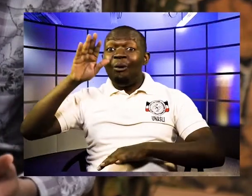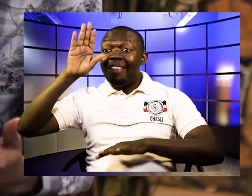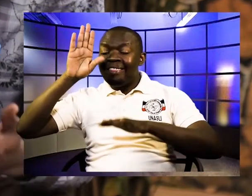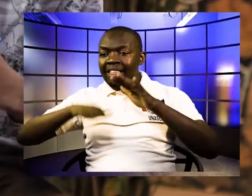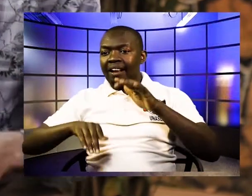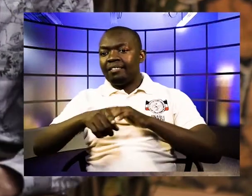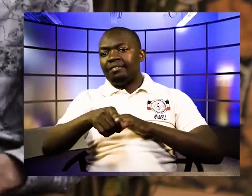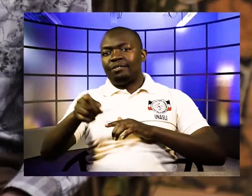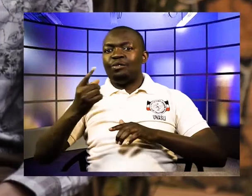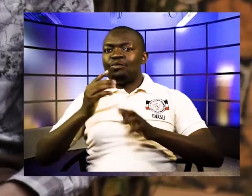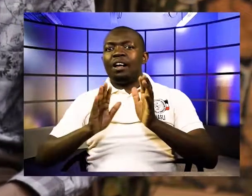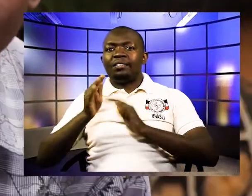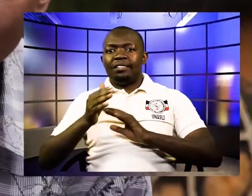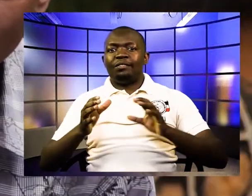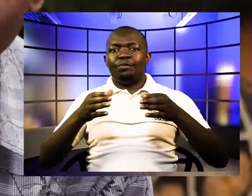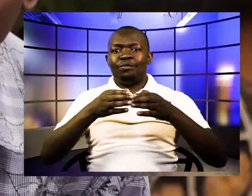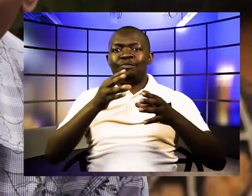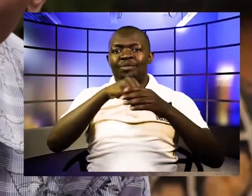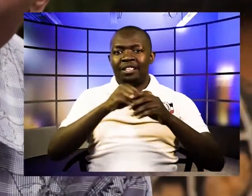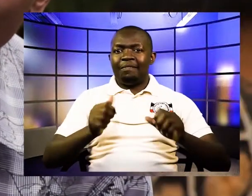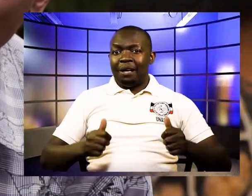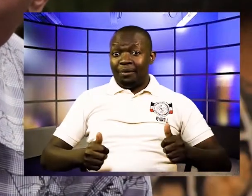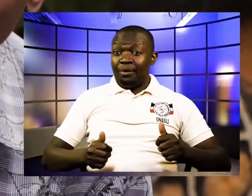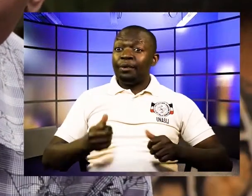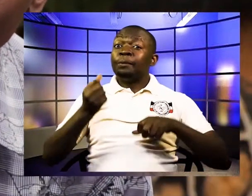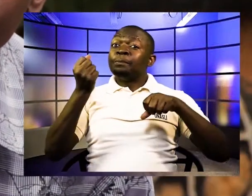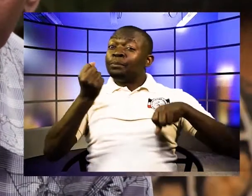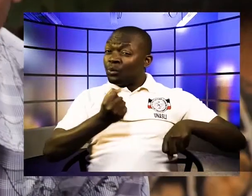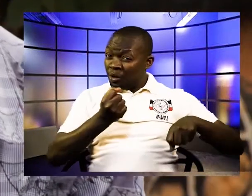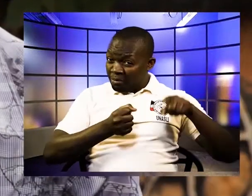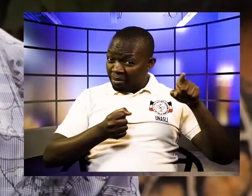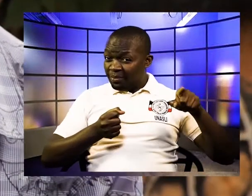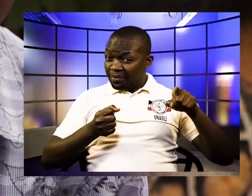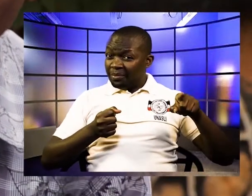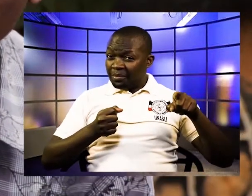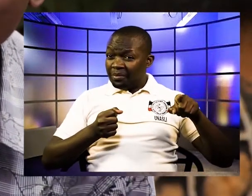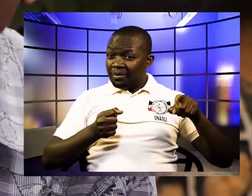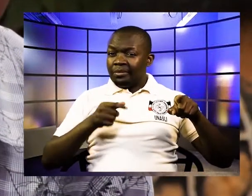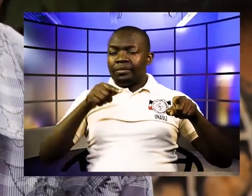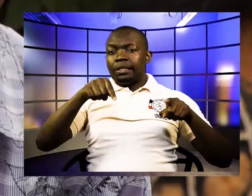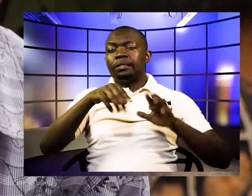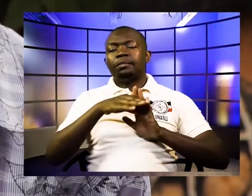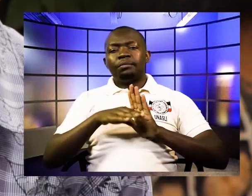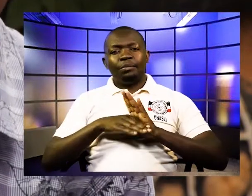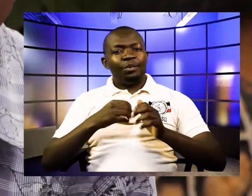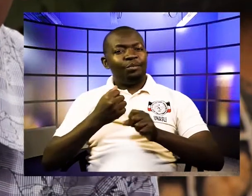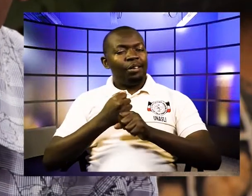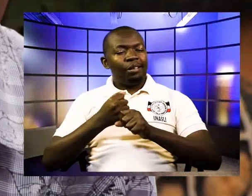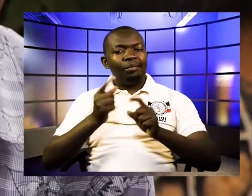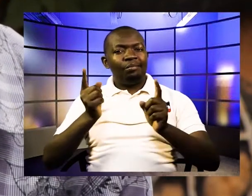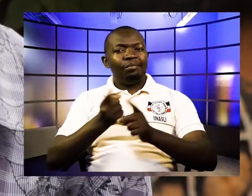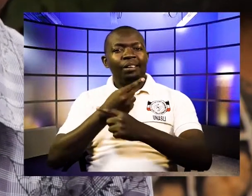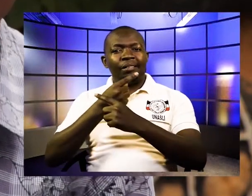not accessed the groups. NODIPU, National Union of Disabled Persons of Uganda, in this program works with a number